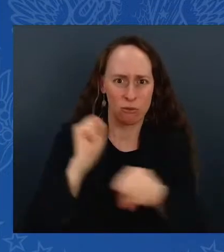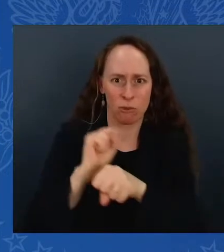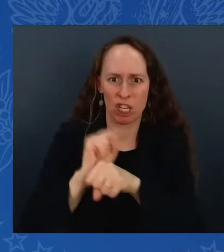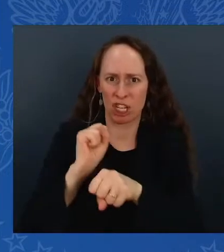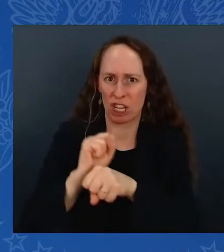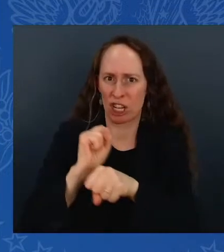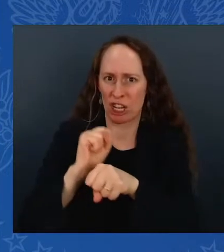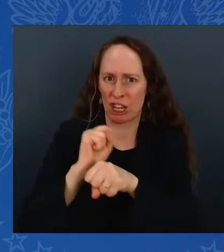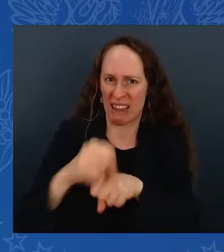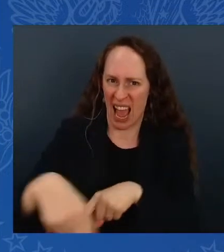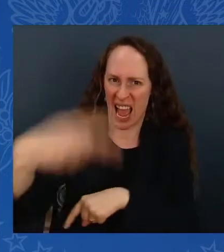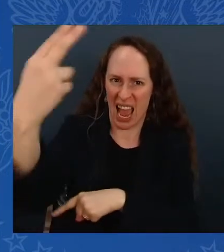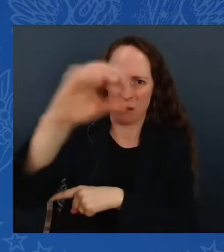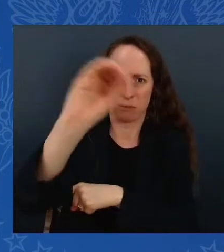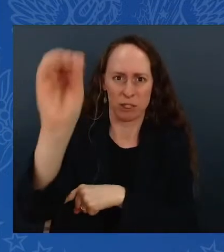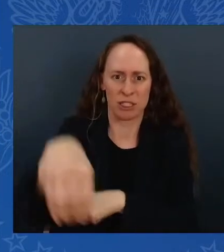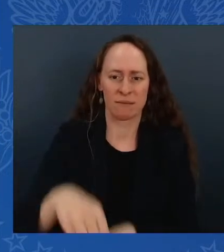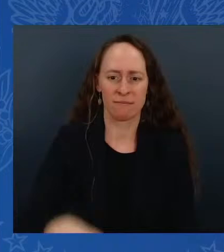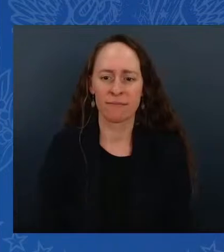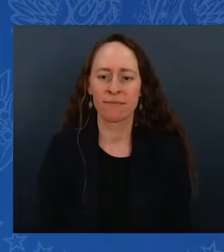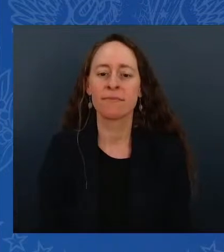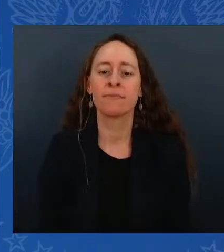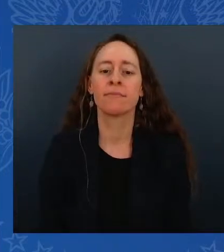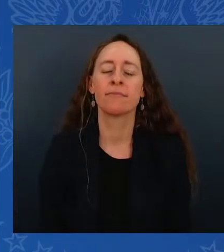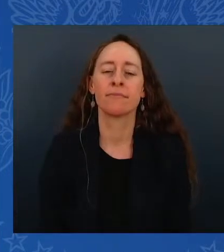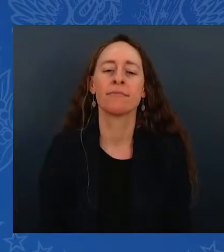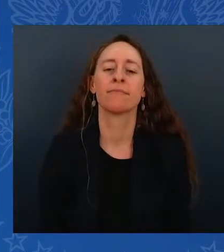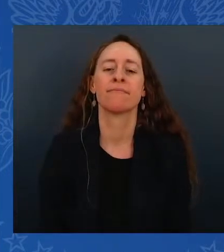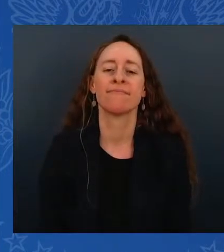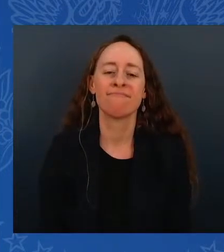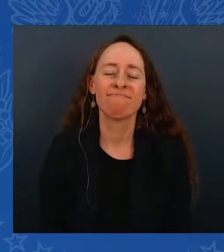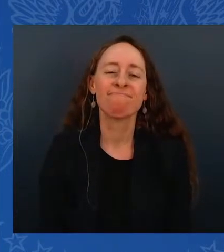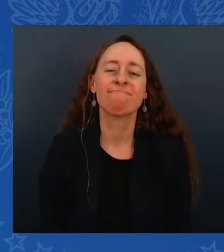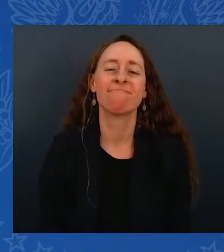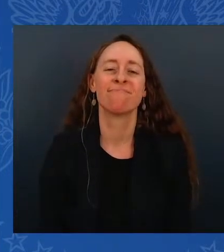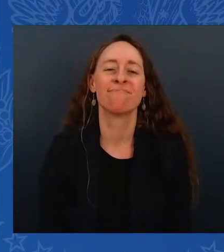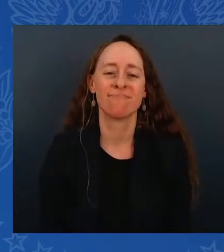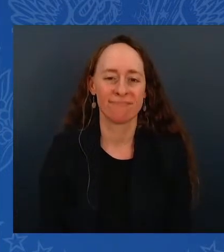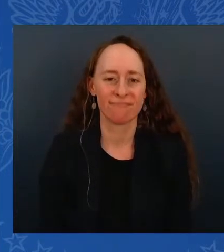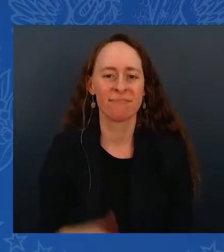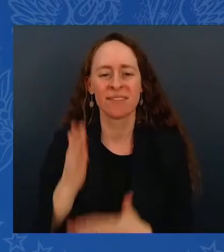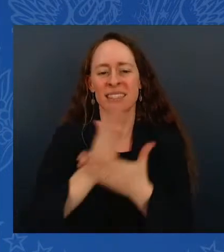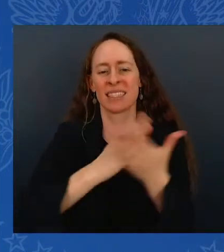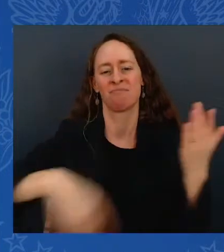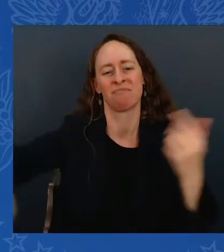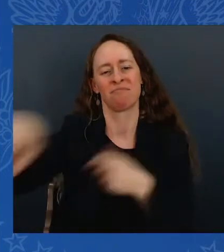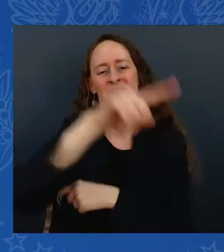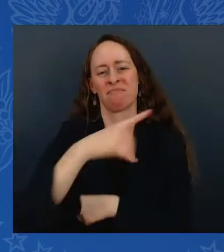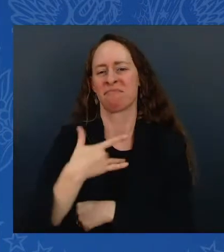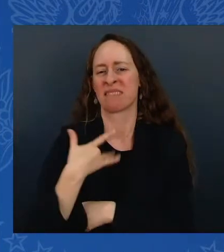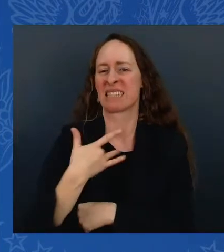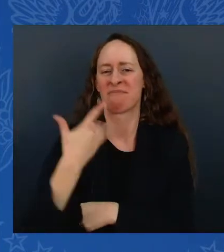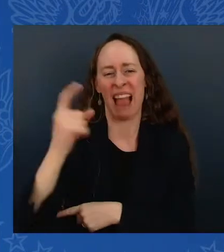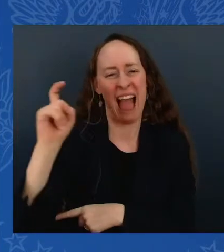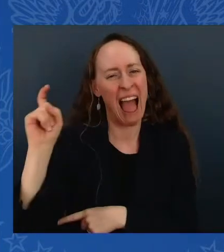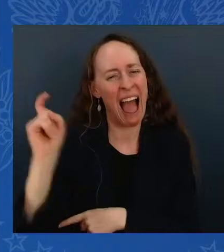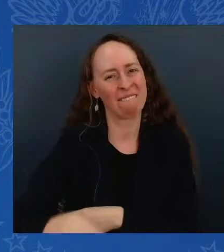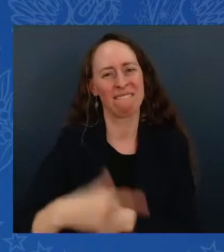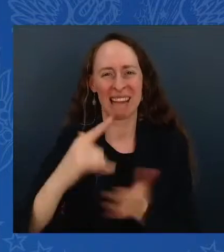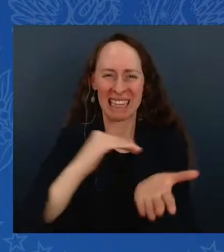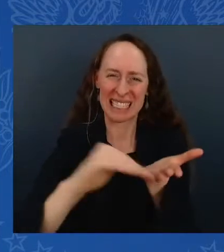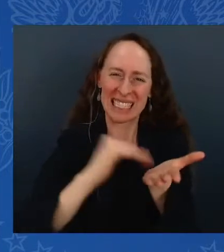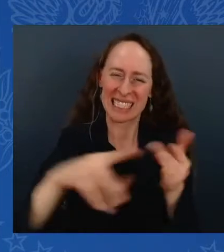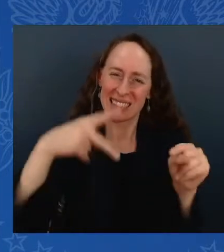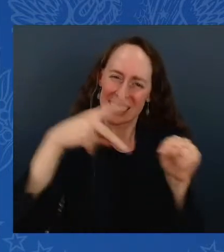Other critics said it would take the loss of millions of American jobs and a decline in real wages and yes, the